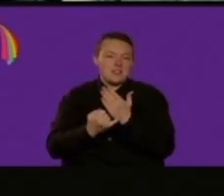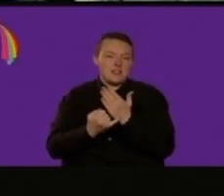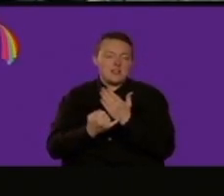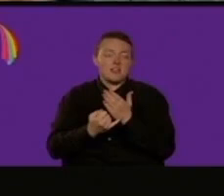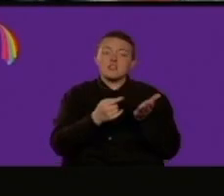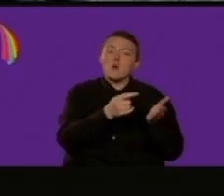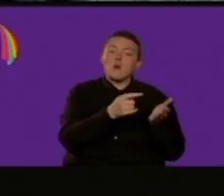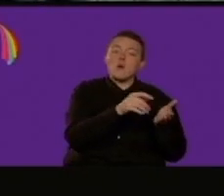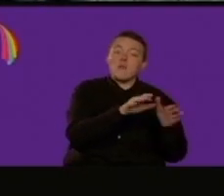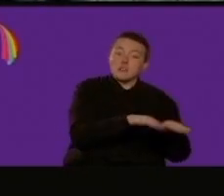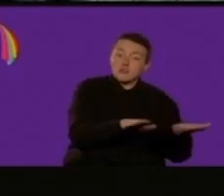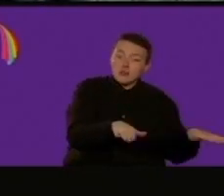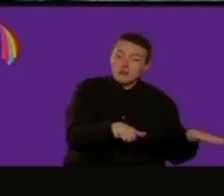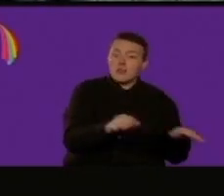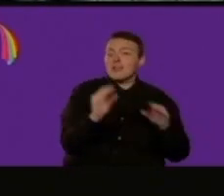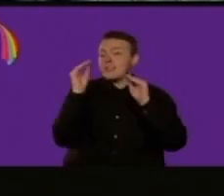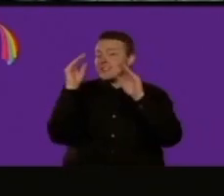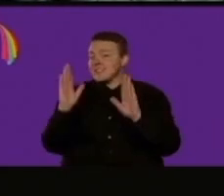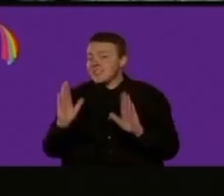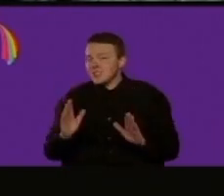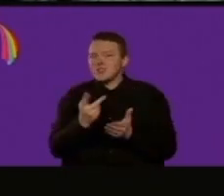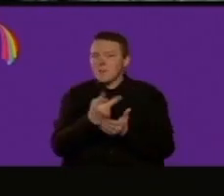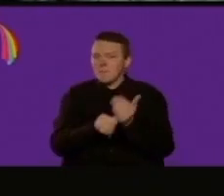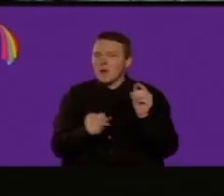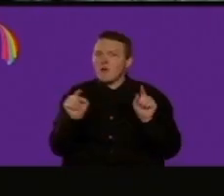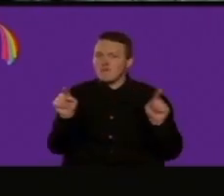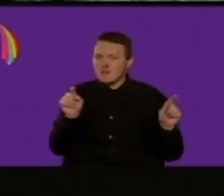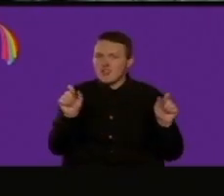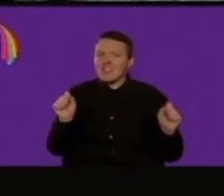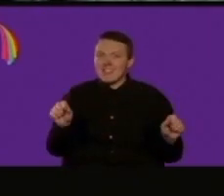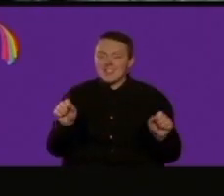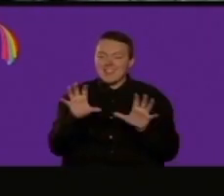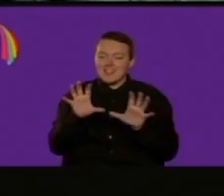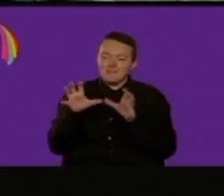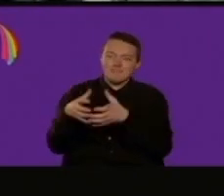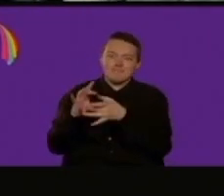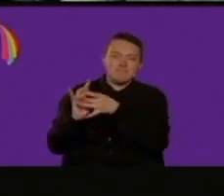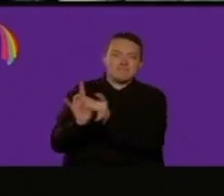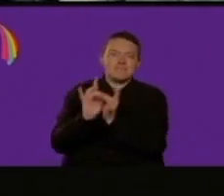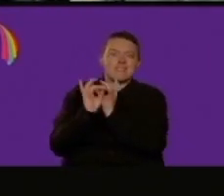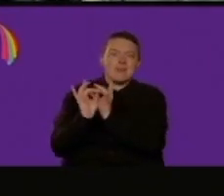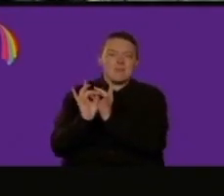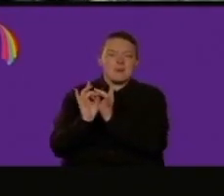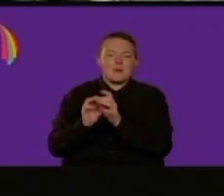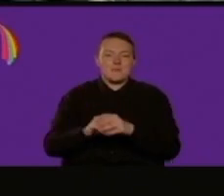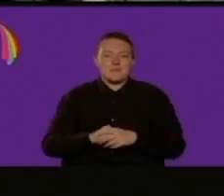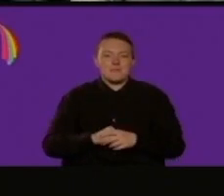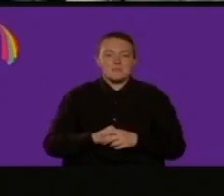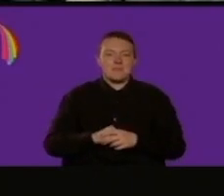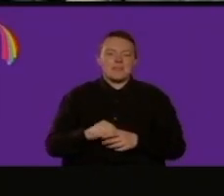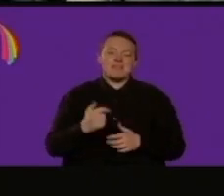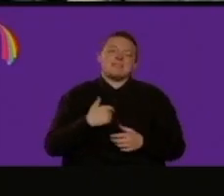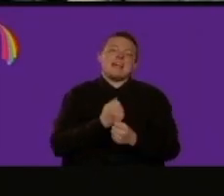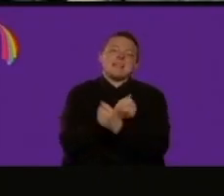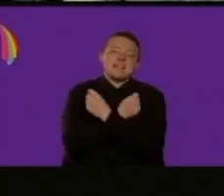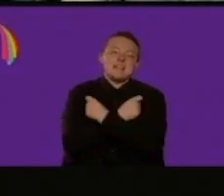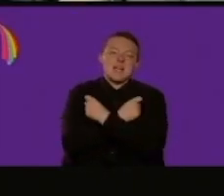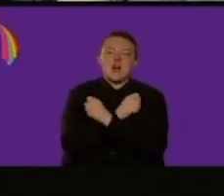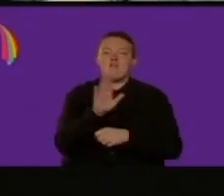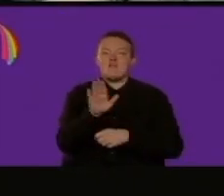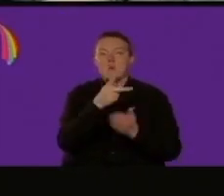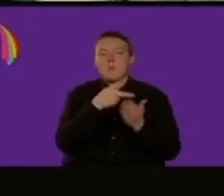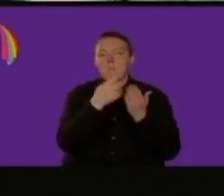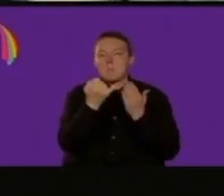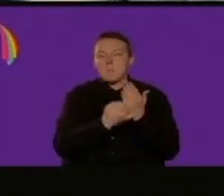the community around it is involved, and there are many expressions around